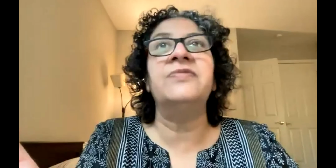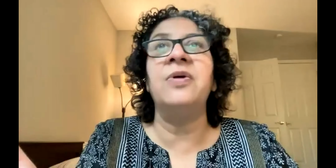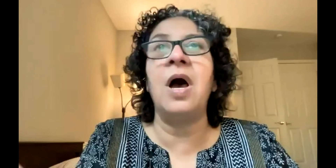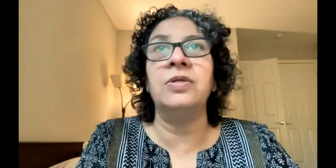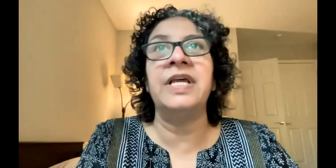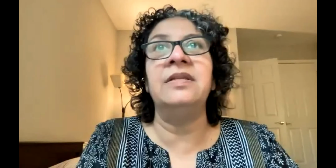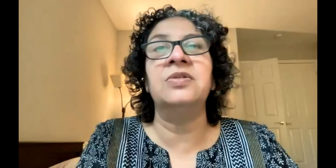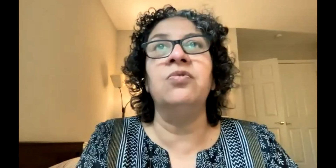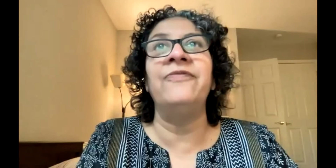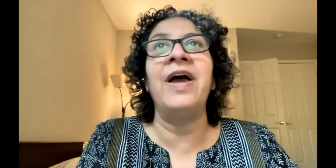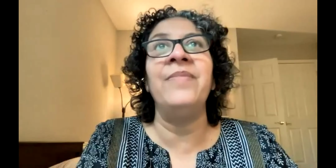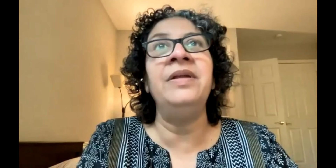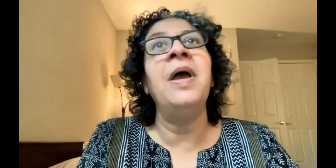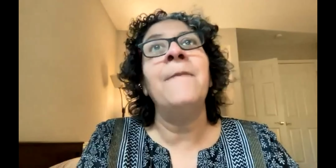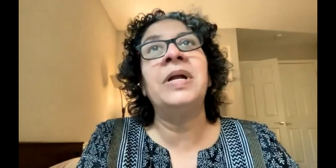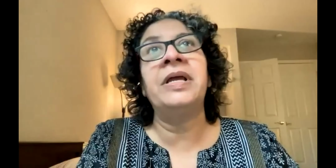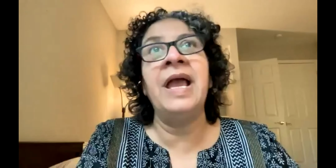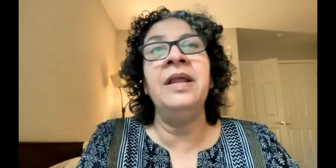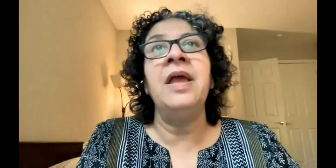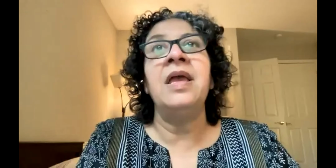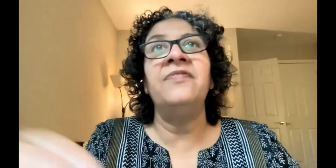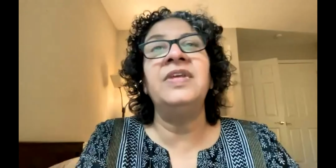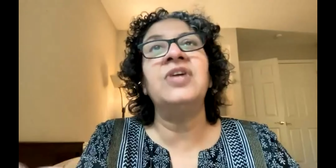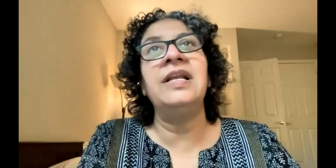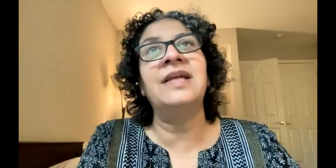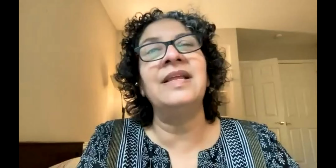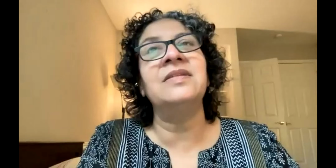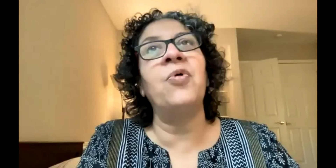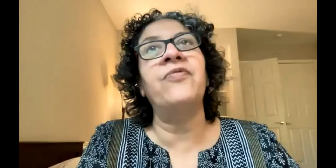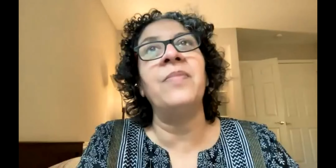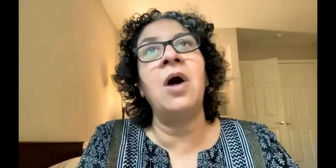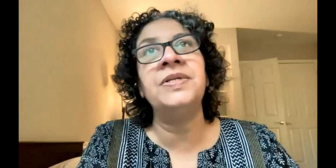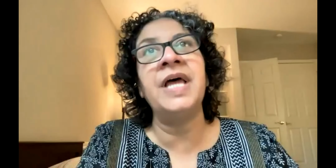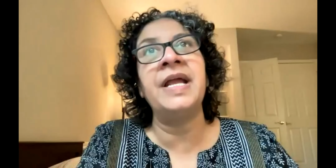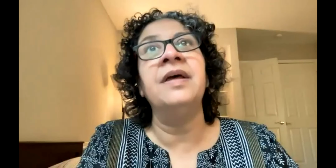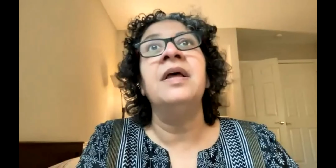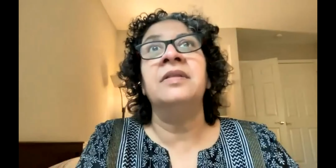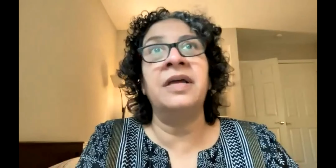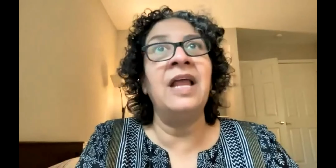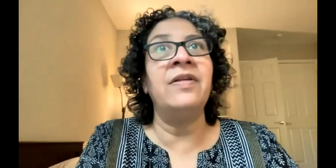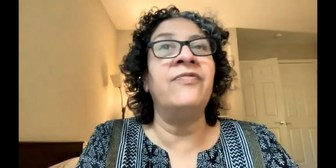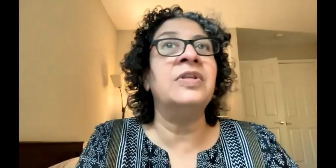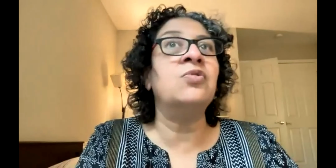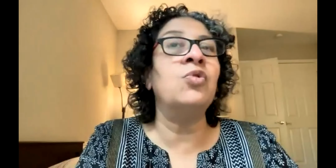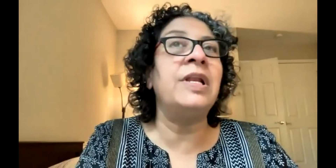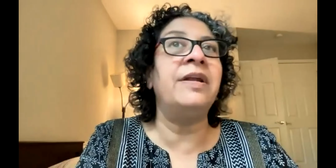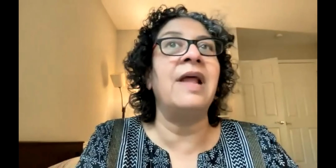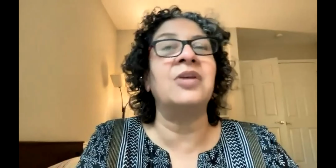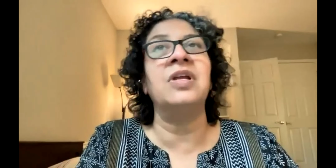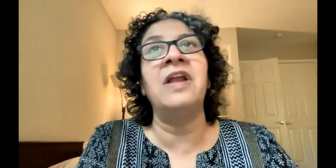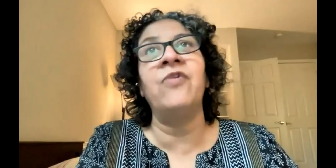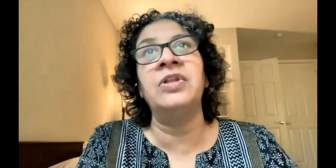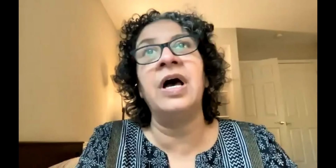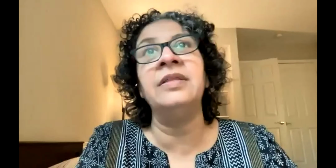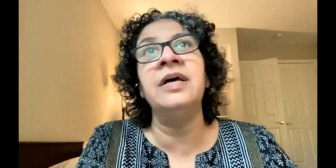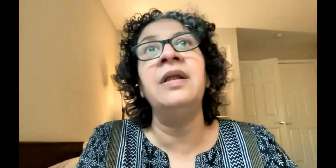services from outside the school environment. But again, if the child is getting support from outside, again, for the social